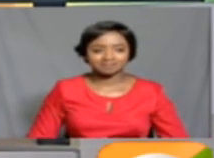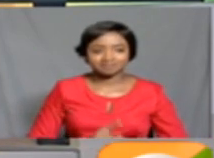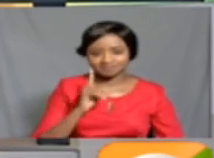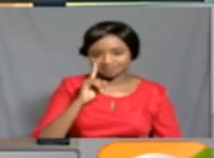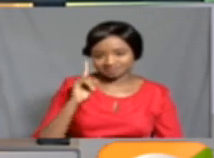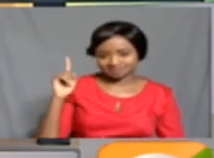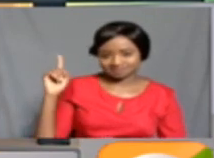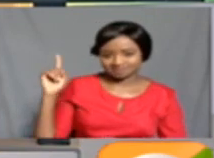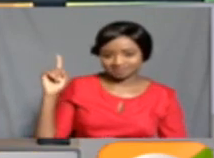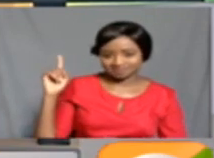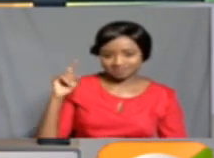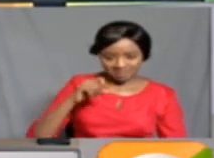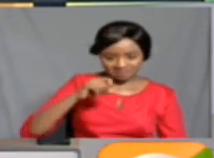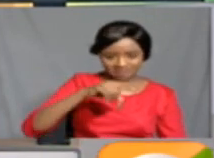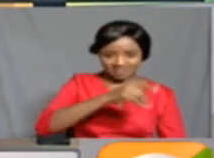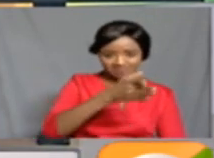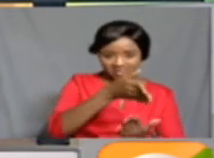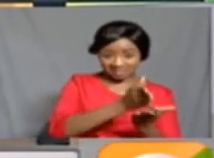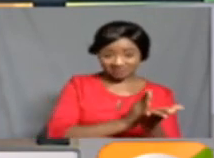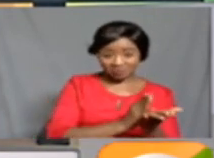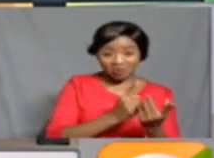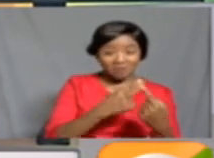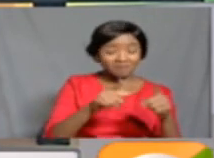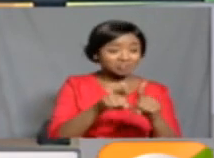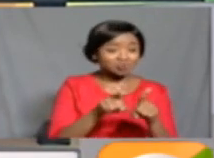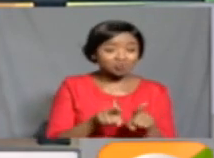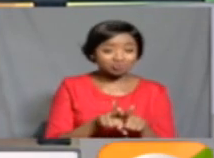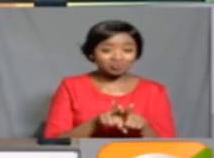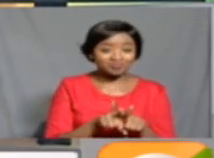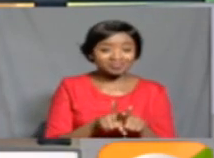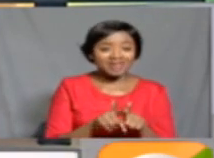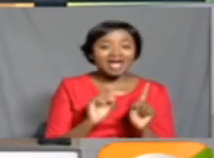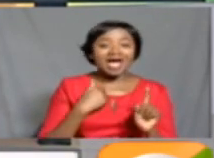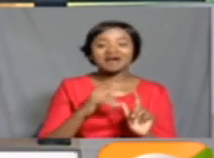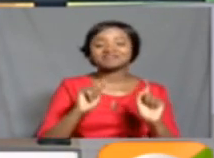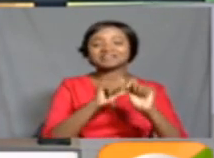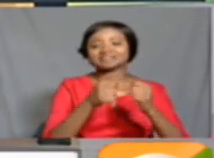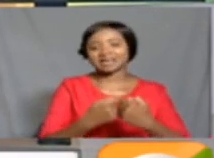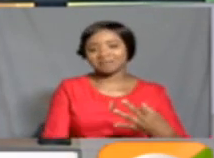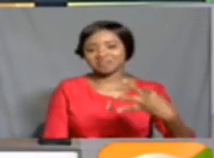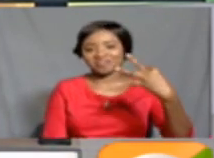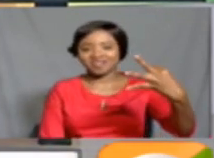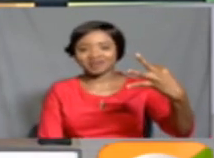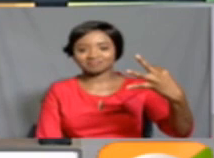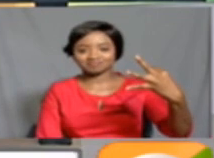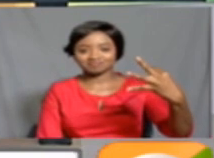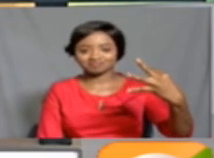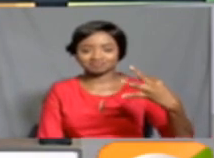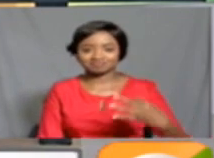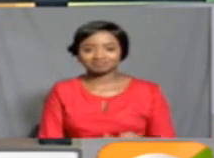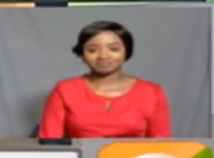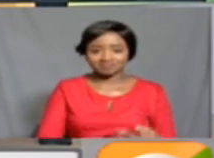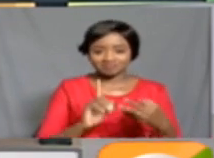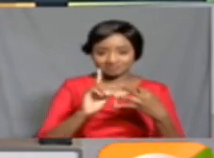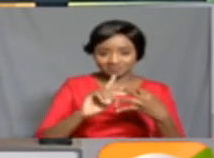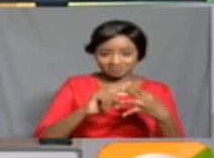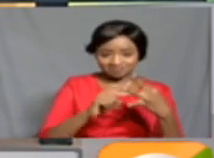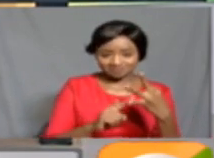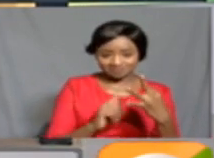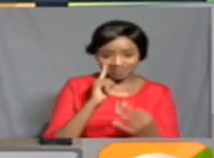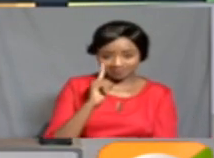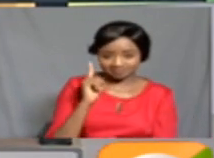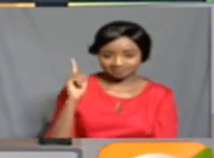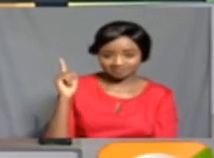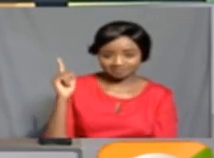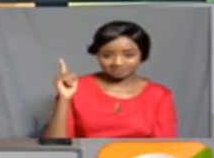avocados are grown. But we grow basically three varieties in this country: Hass, Fuerte, and the